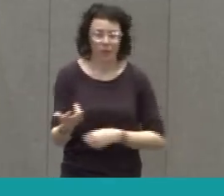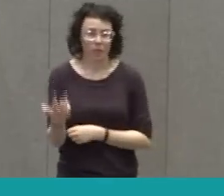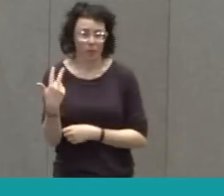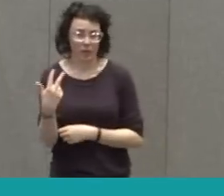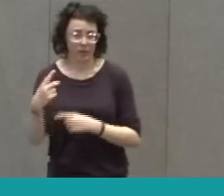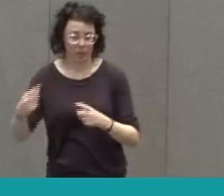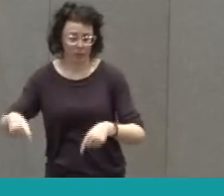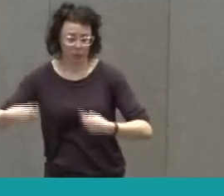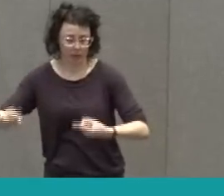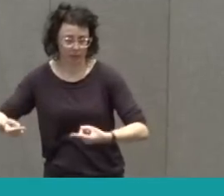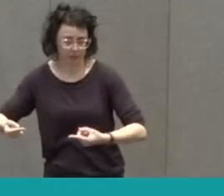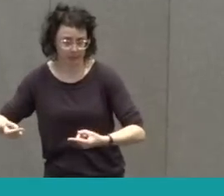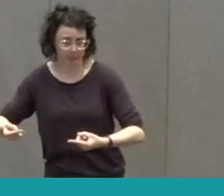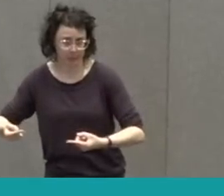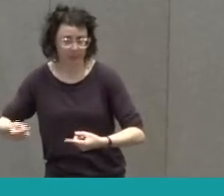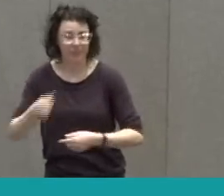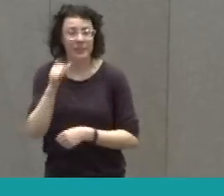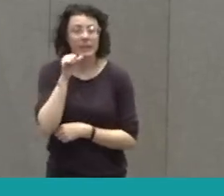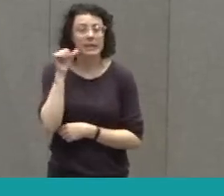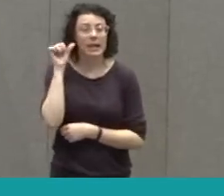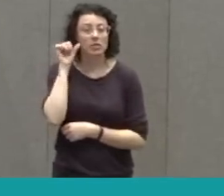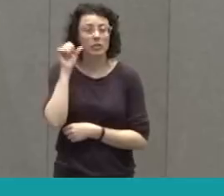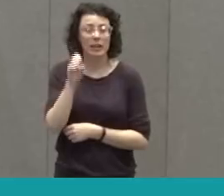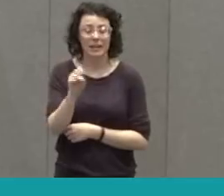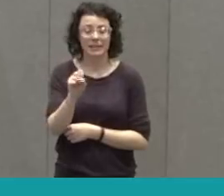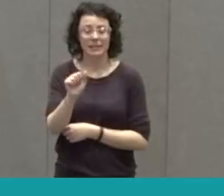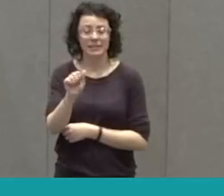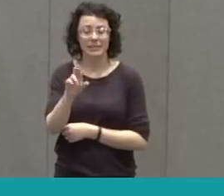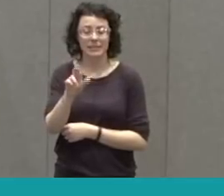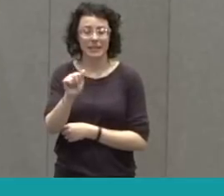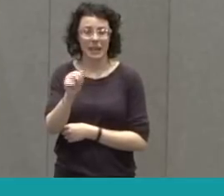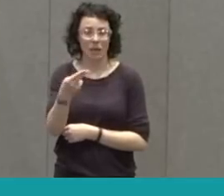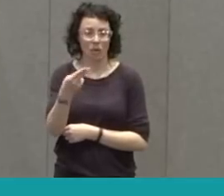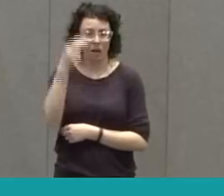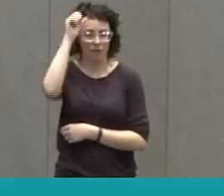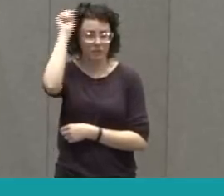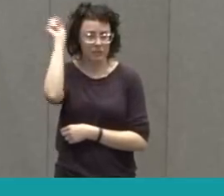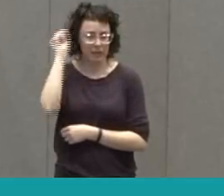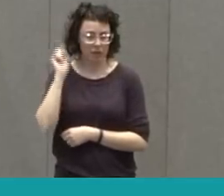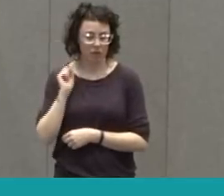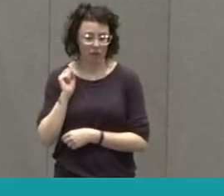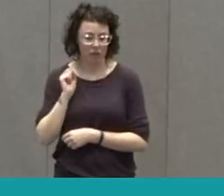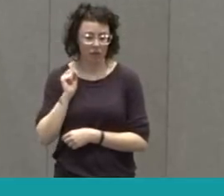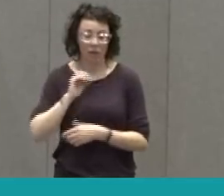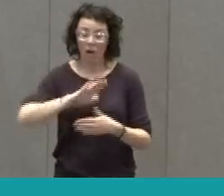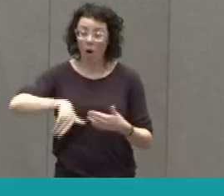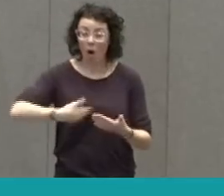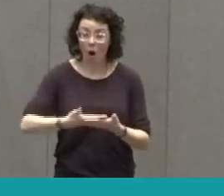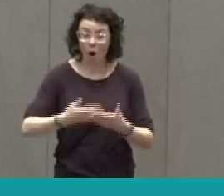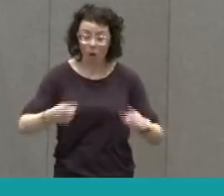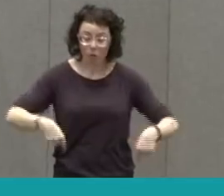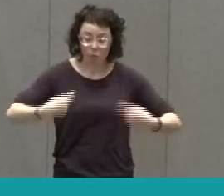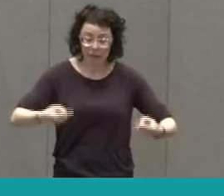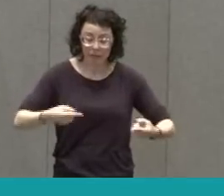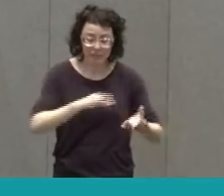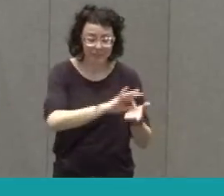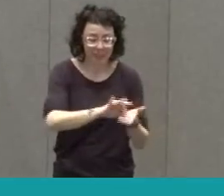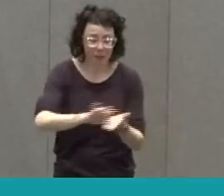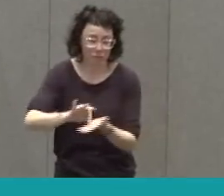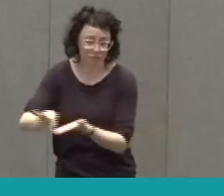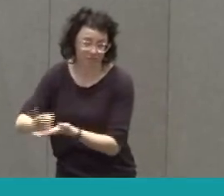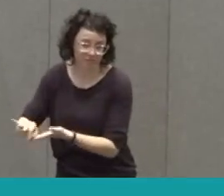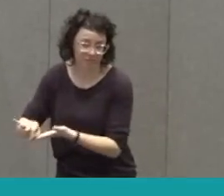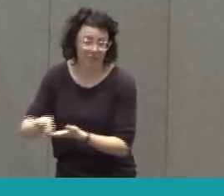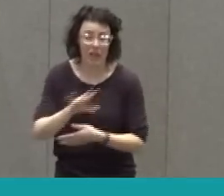Sarah counted all the cycles in the shop. There were 7 bikes and 4 trikes. How many wheels were